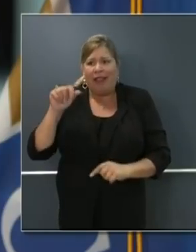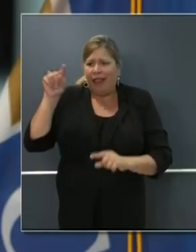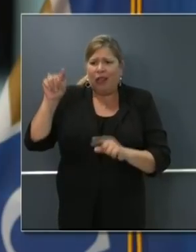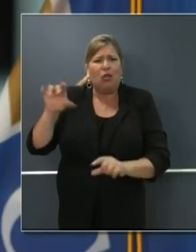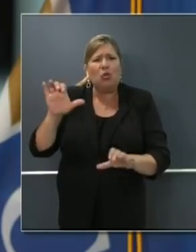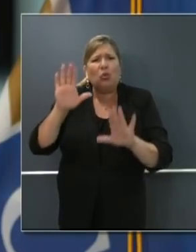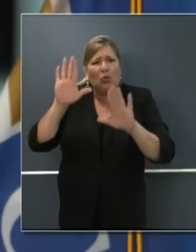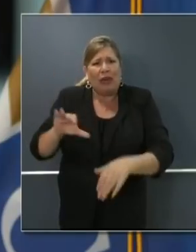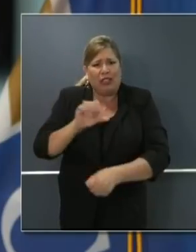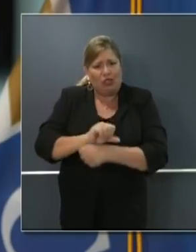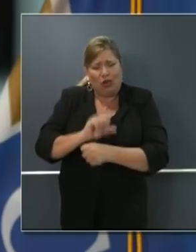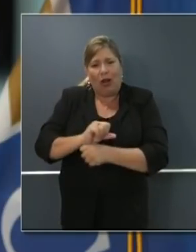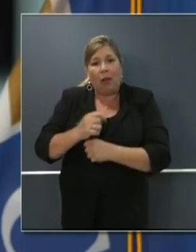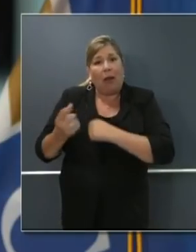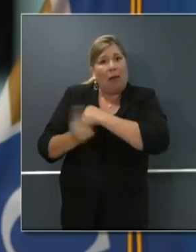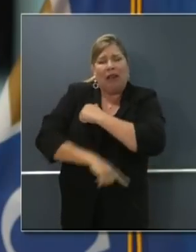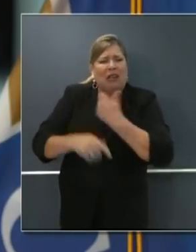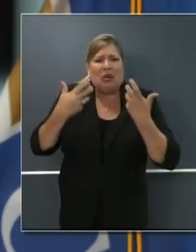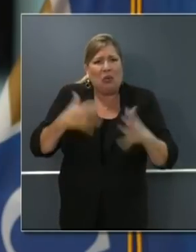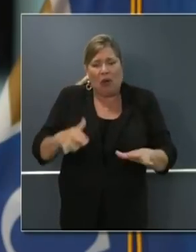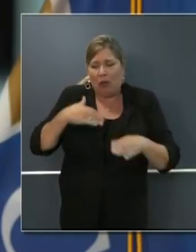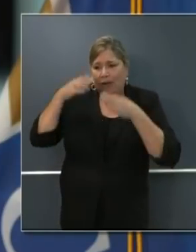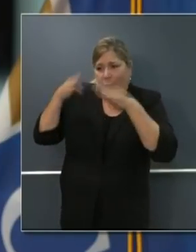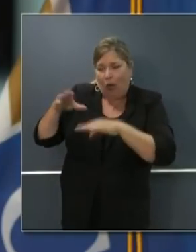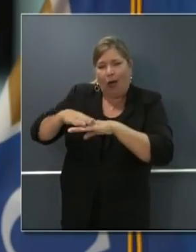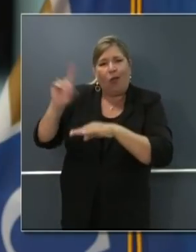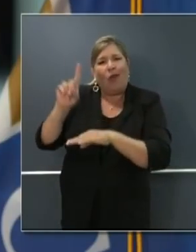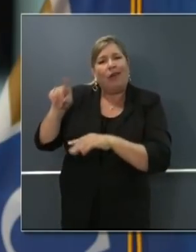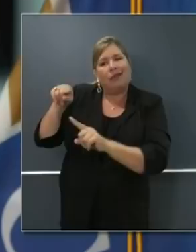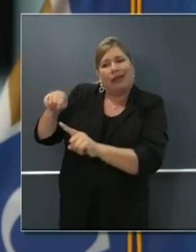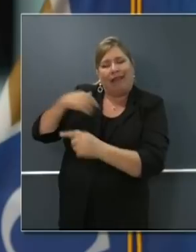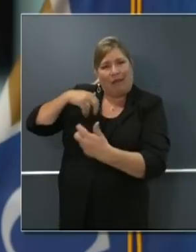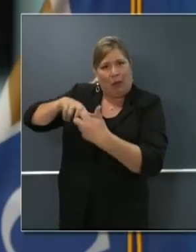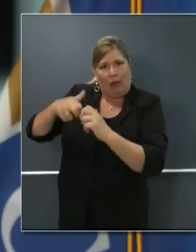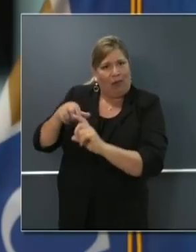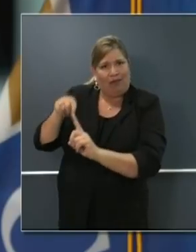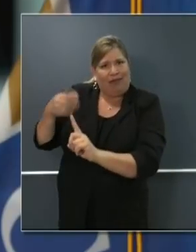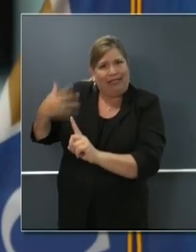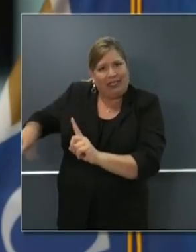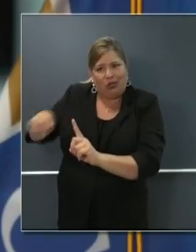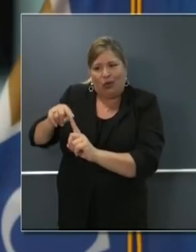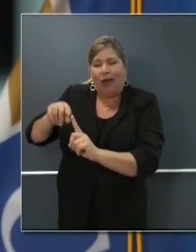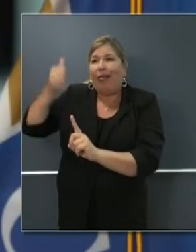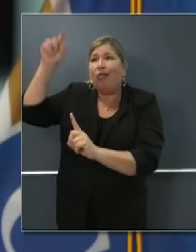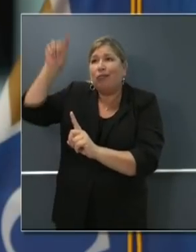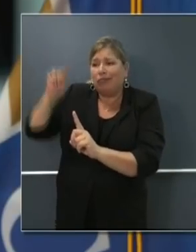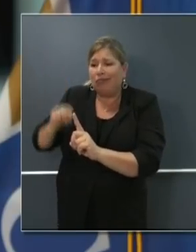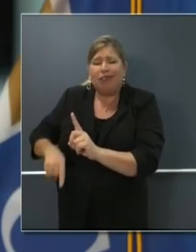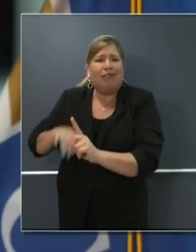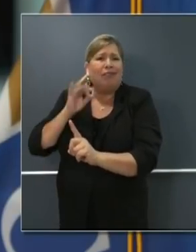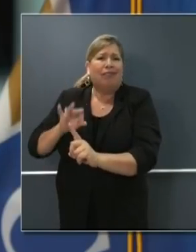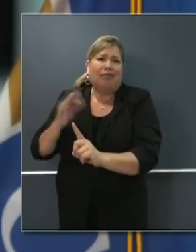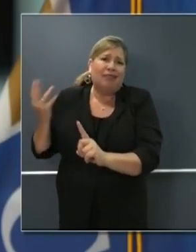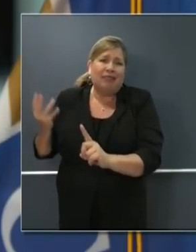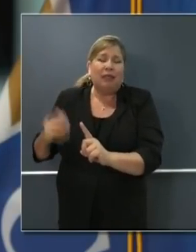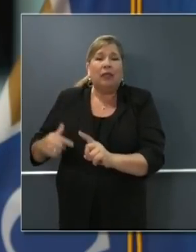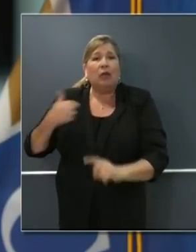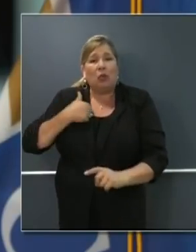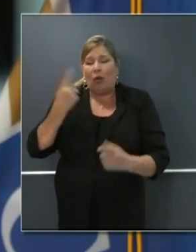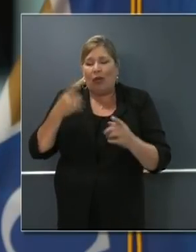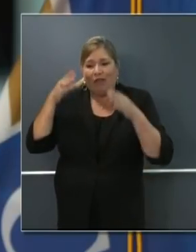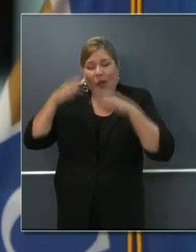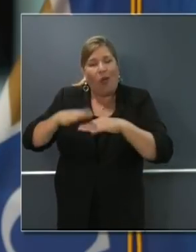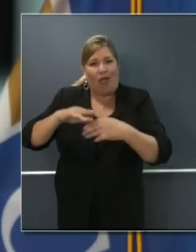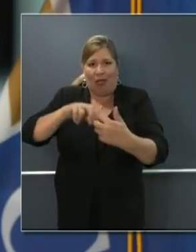just focus on where there's a problem. So that's been where I've been the entire time, try to focus on the problem in a smart and strategic